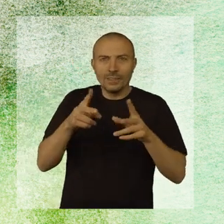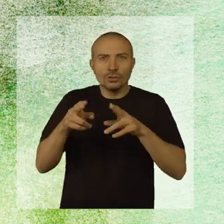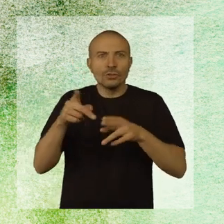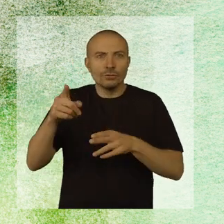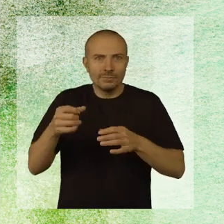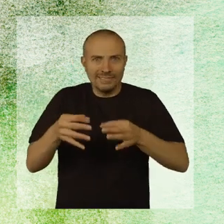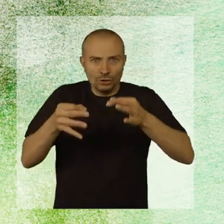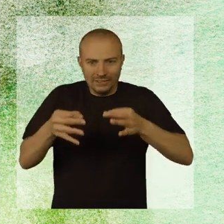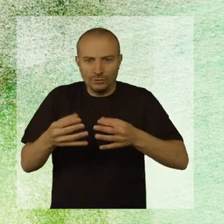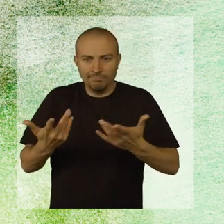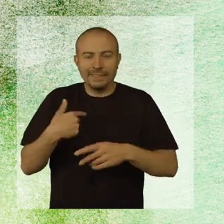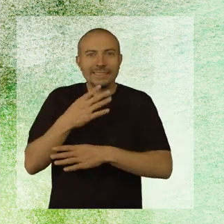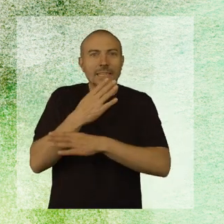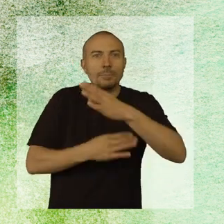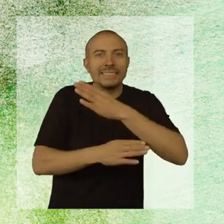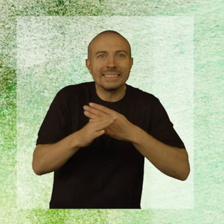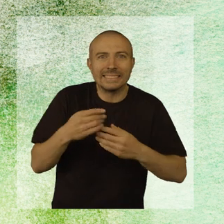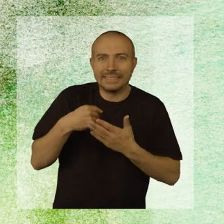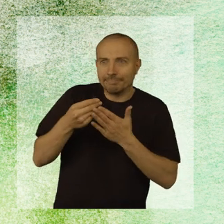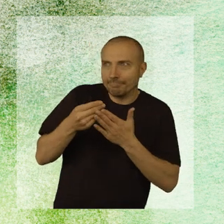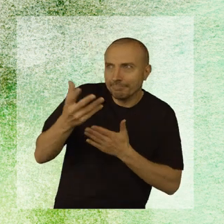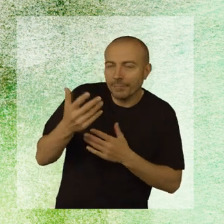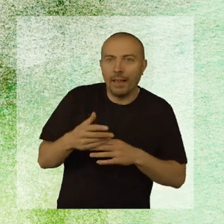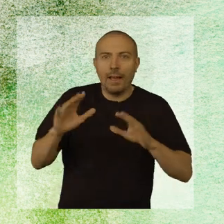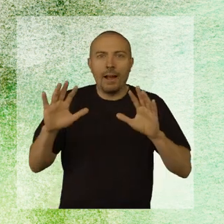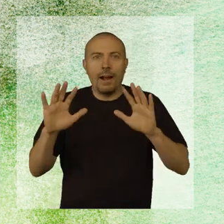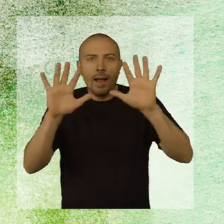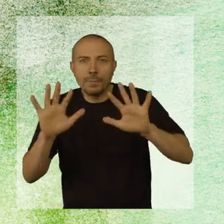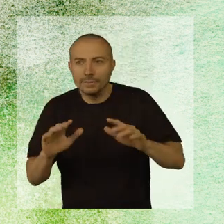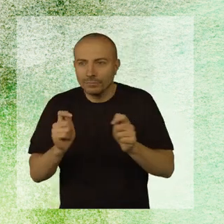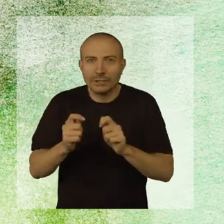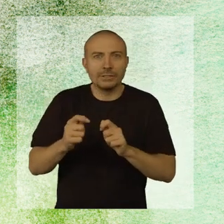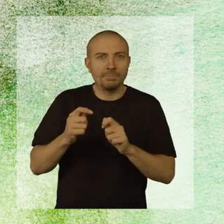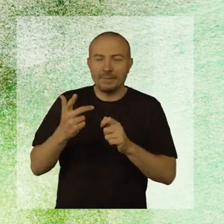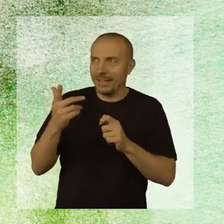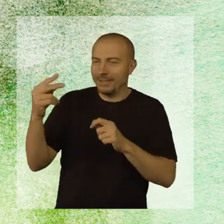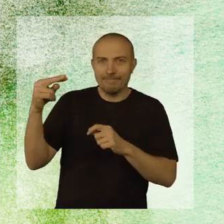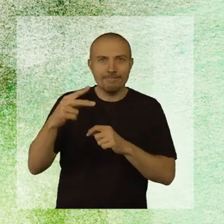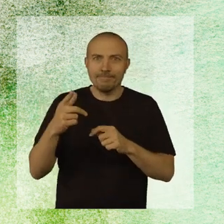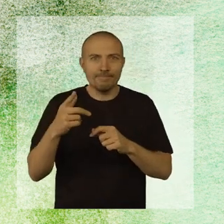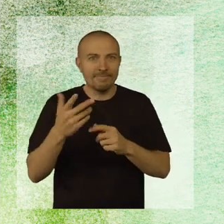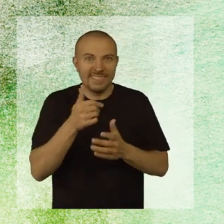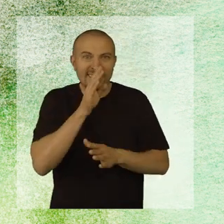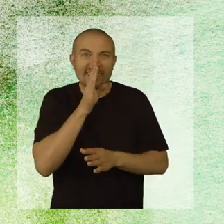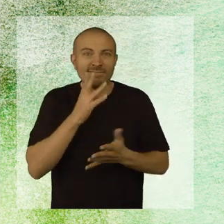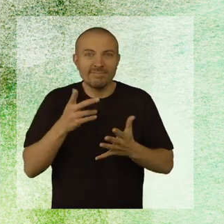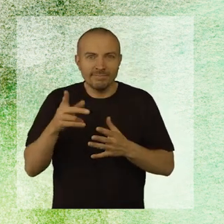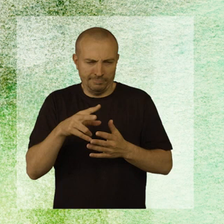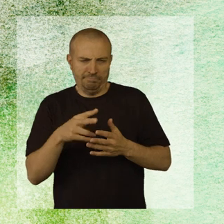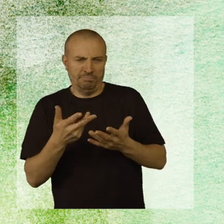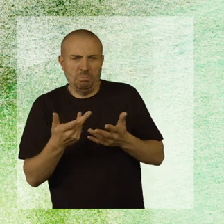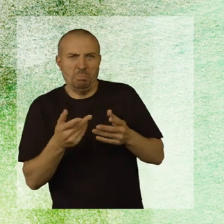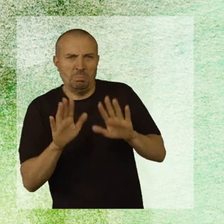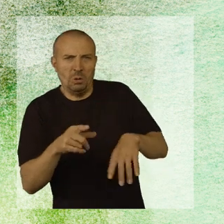mercy of editors making the decisions about whether they think disability, climate change, and migration is the important story of the day. And sadly,